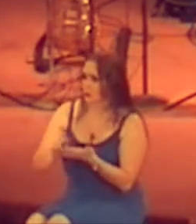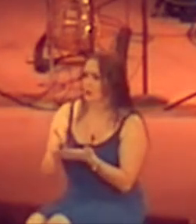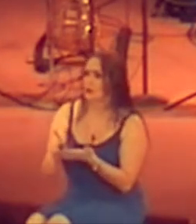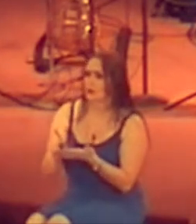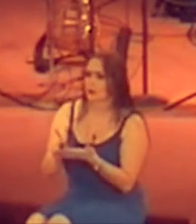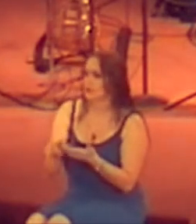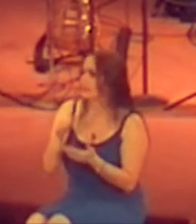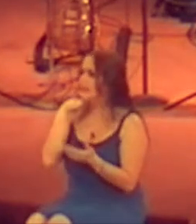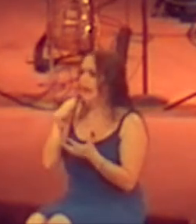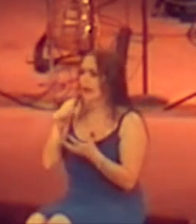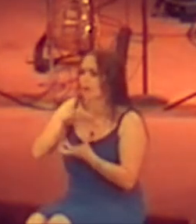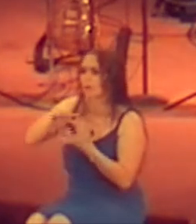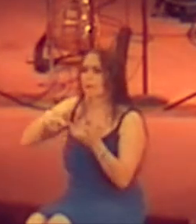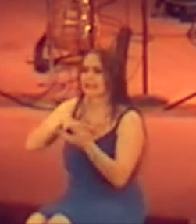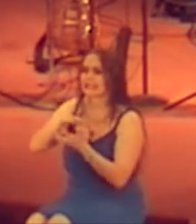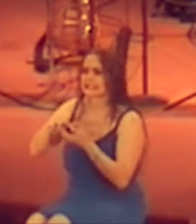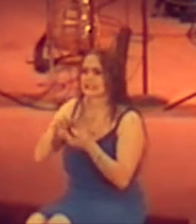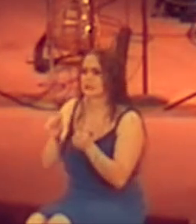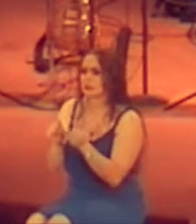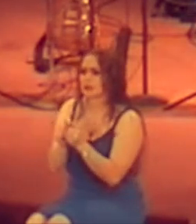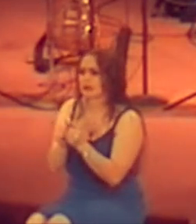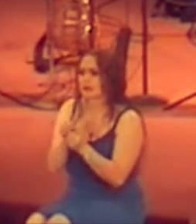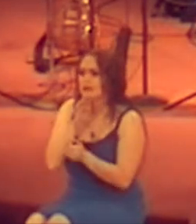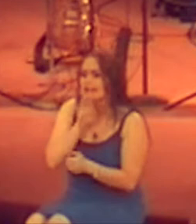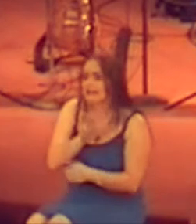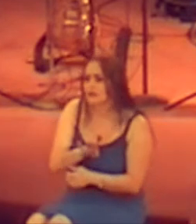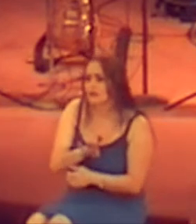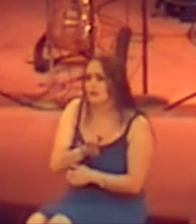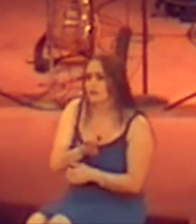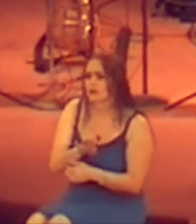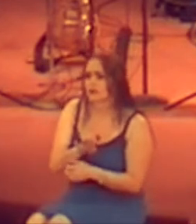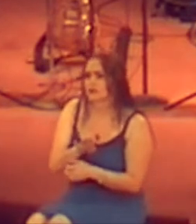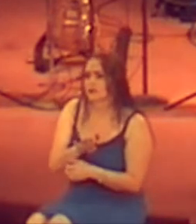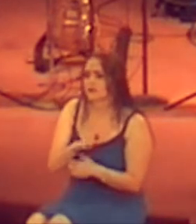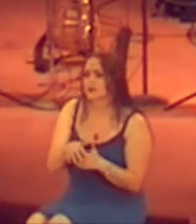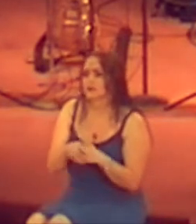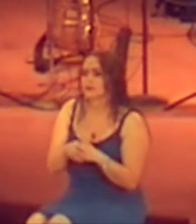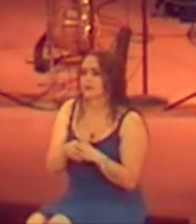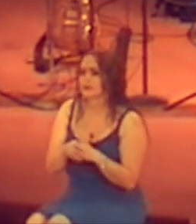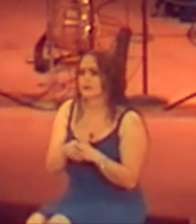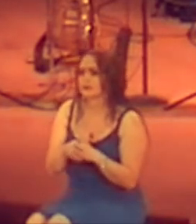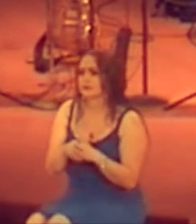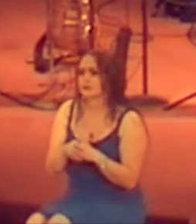Not mixing with such evil, such mixing befouls every part of us.